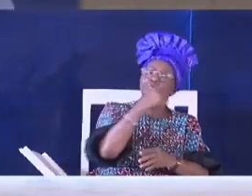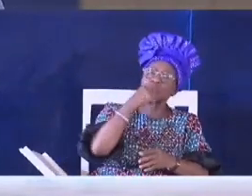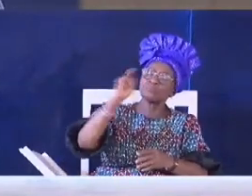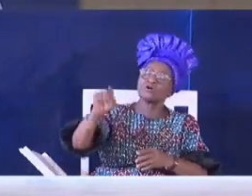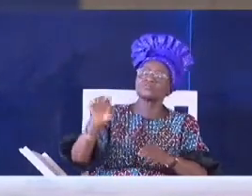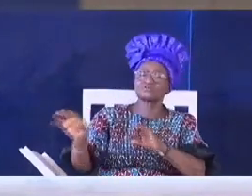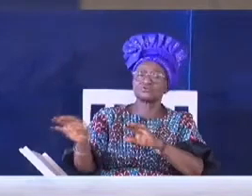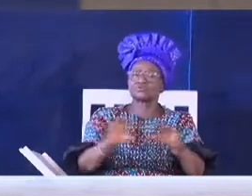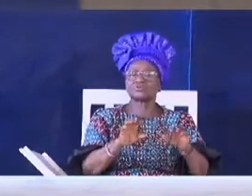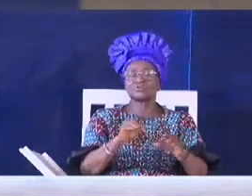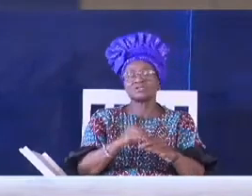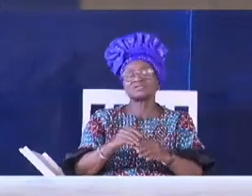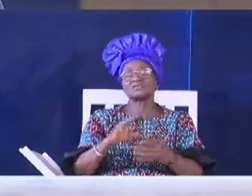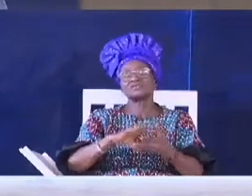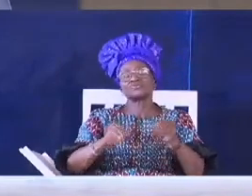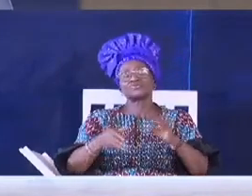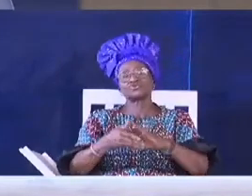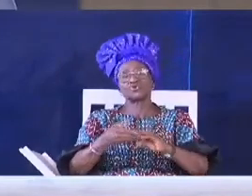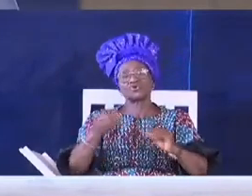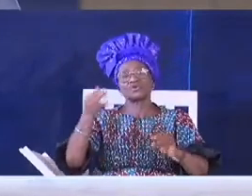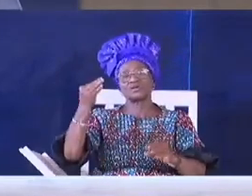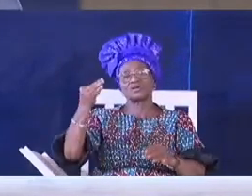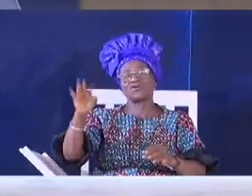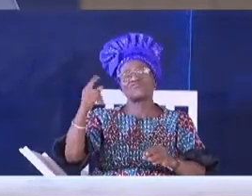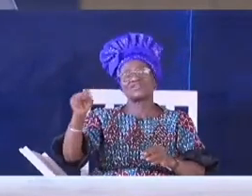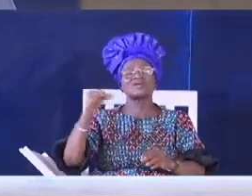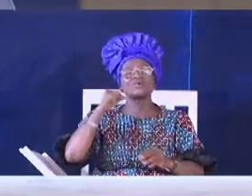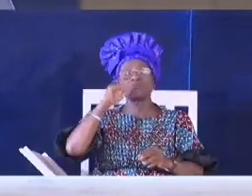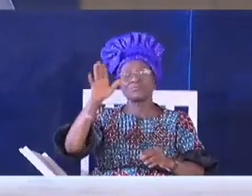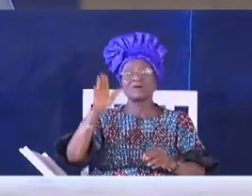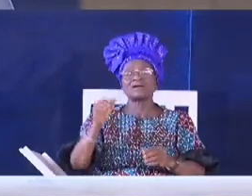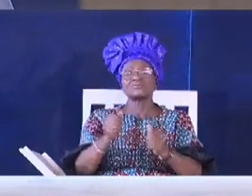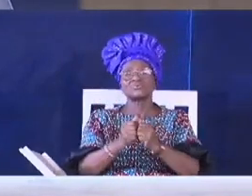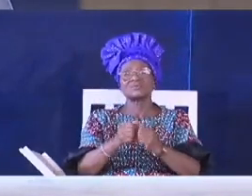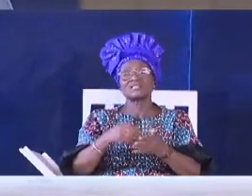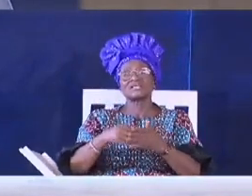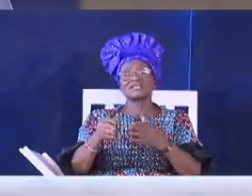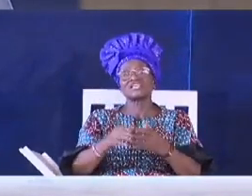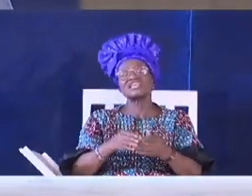In the story of the woman with the issue of blood that I mentioned earlier,